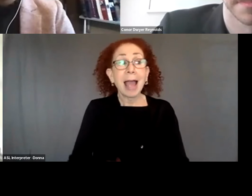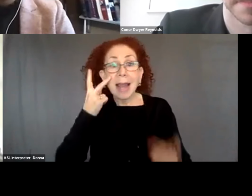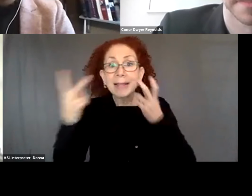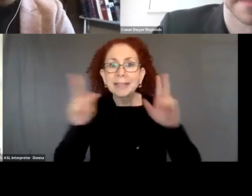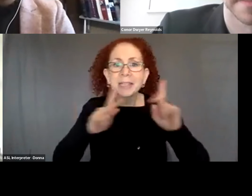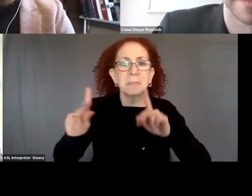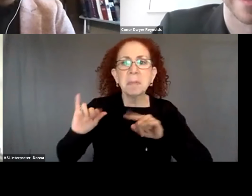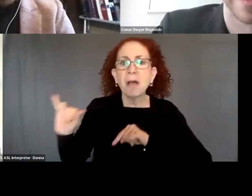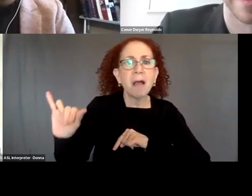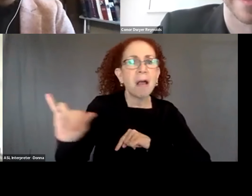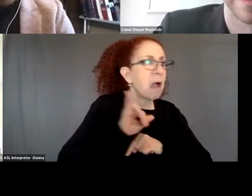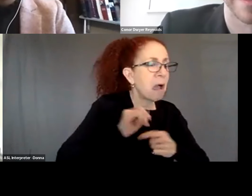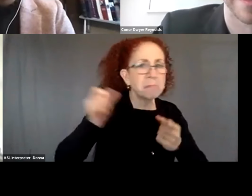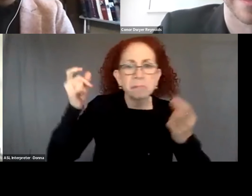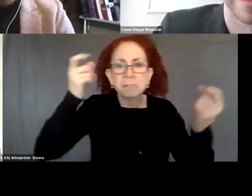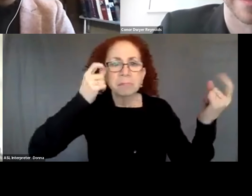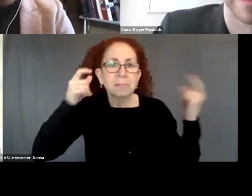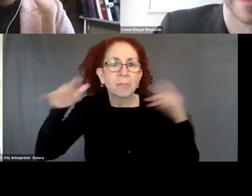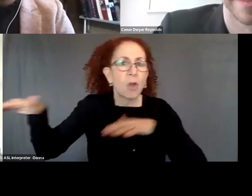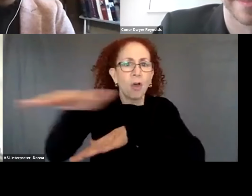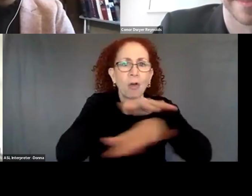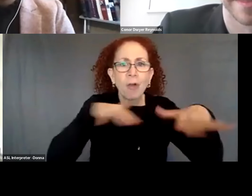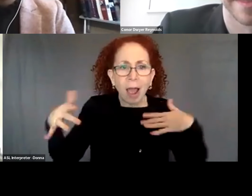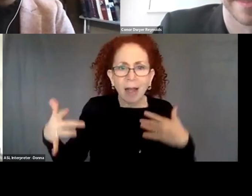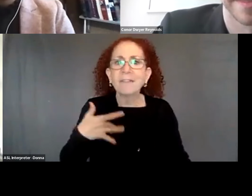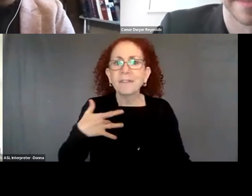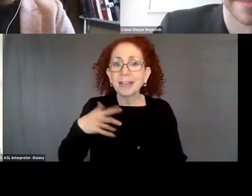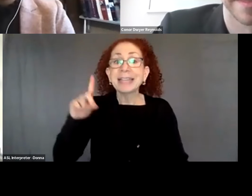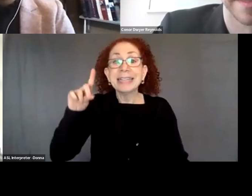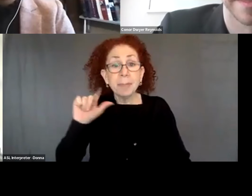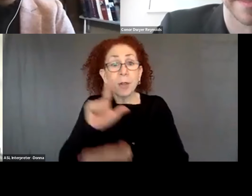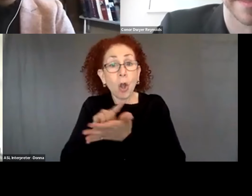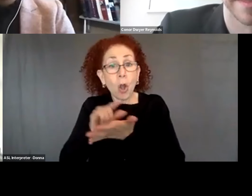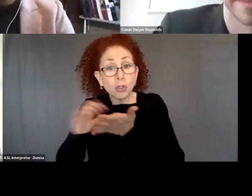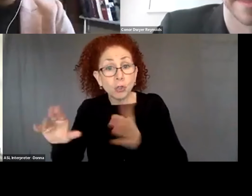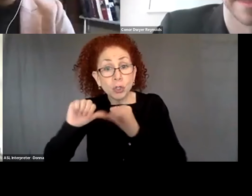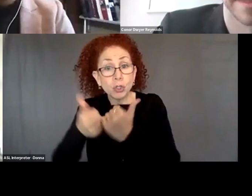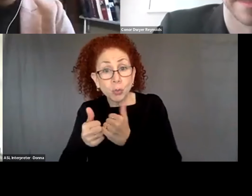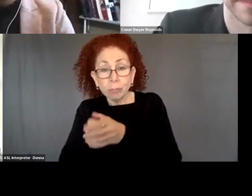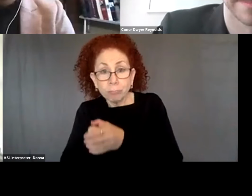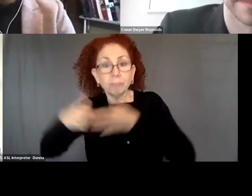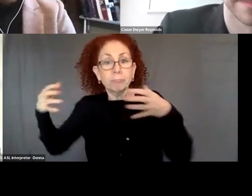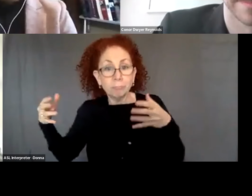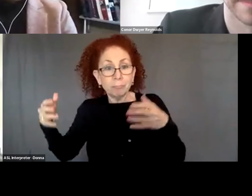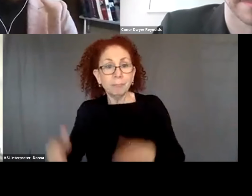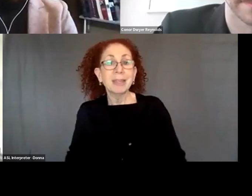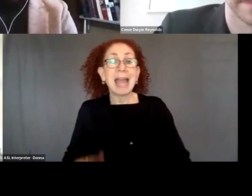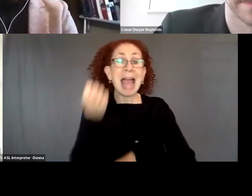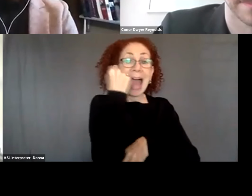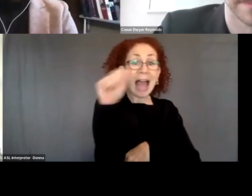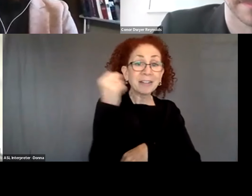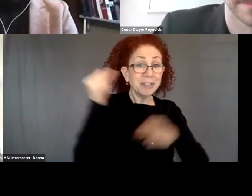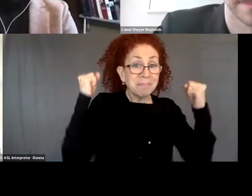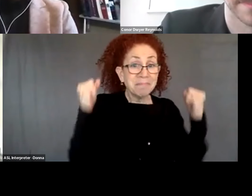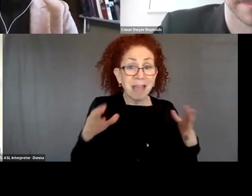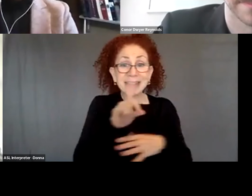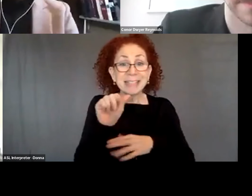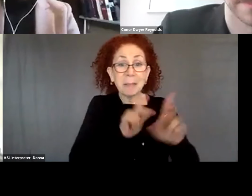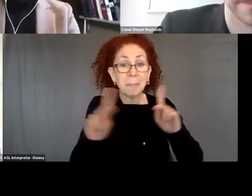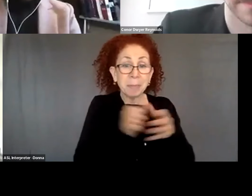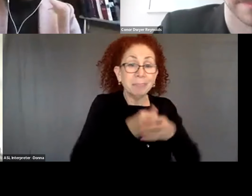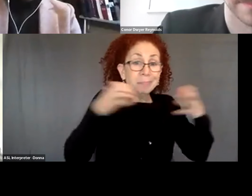waking up to this all around, in the explosion of disabled law students associations, in the activism of so many amazing disabled people